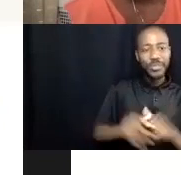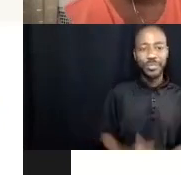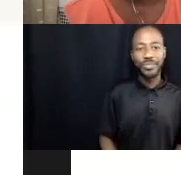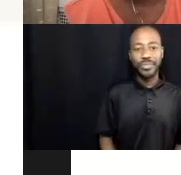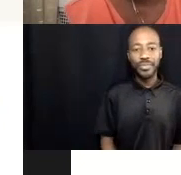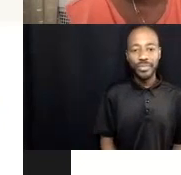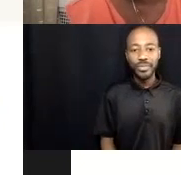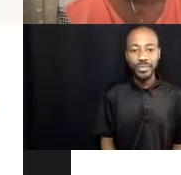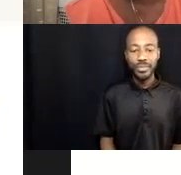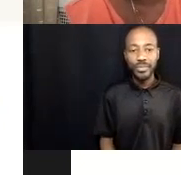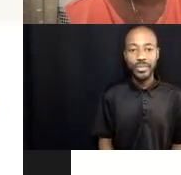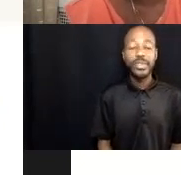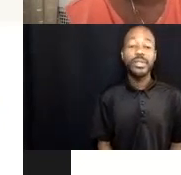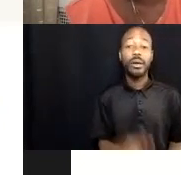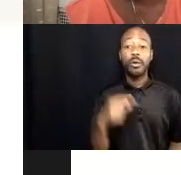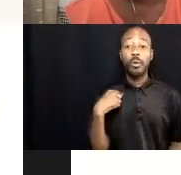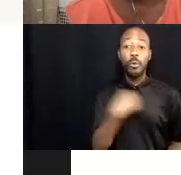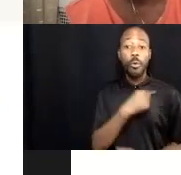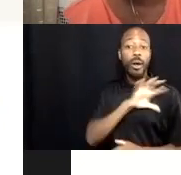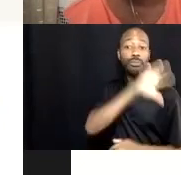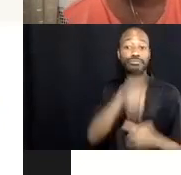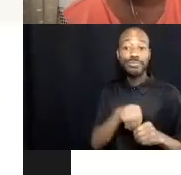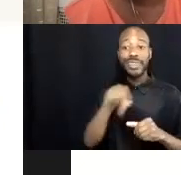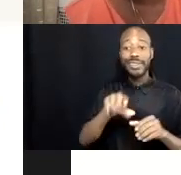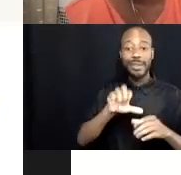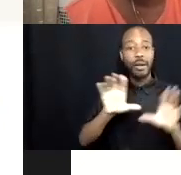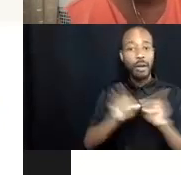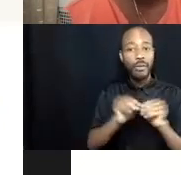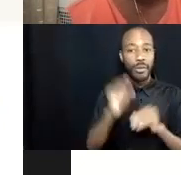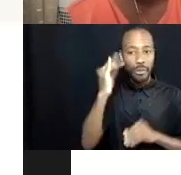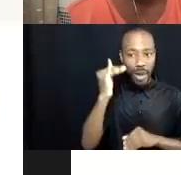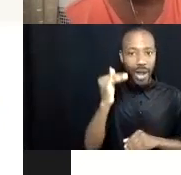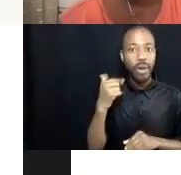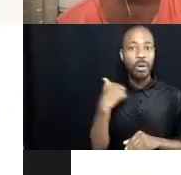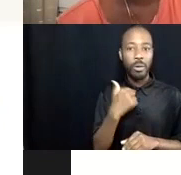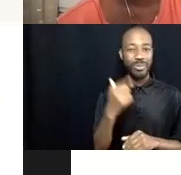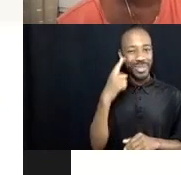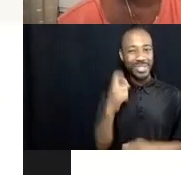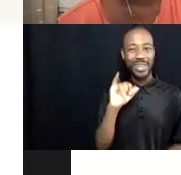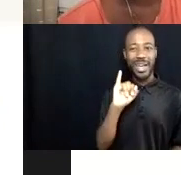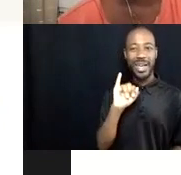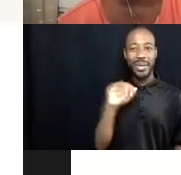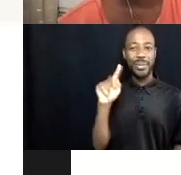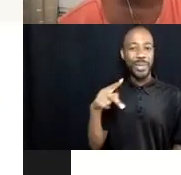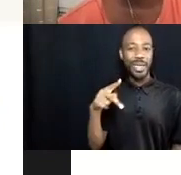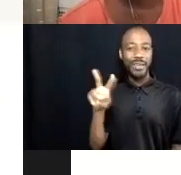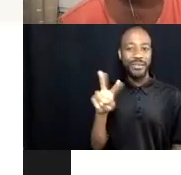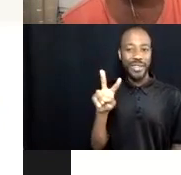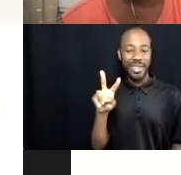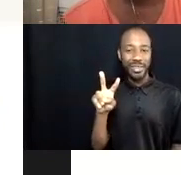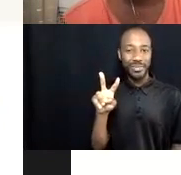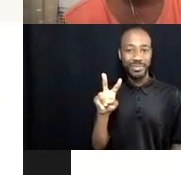So we're participating in this conference because of what they call IPV invisibility, right? Like the